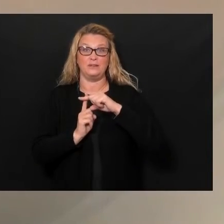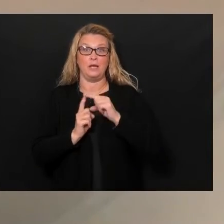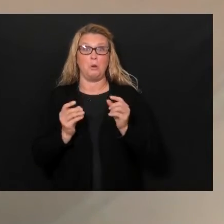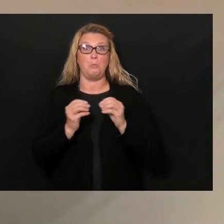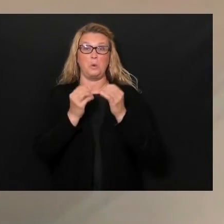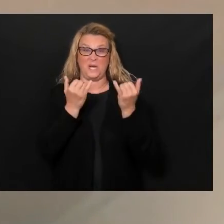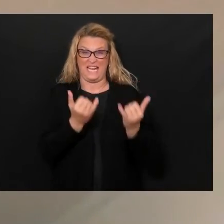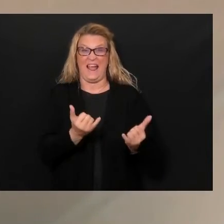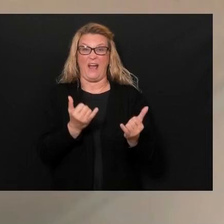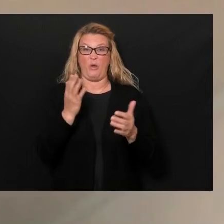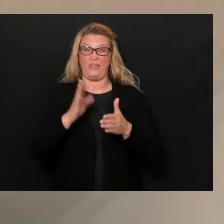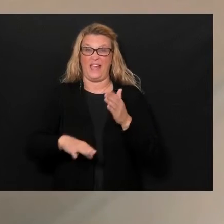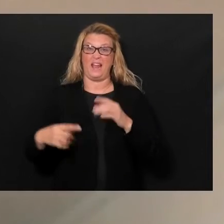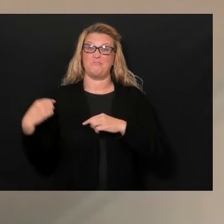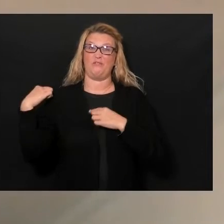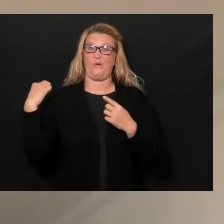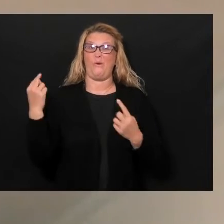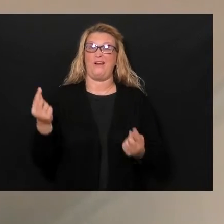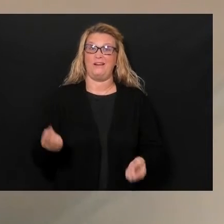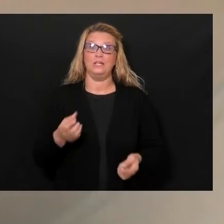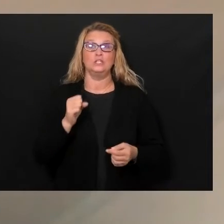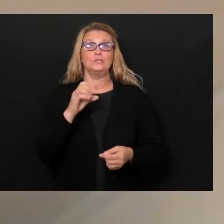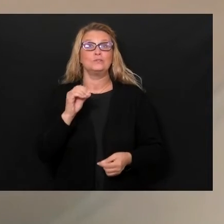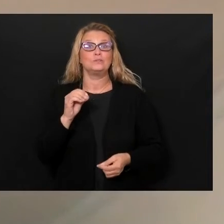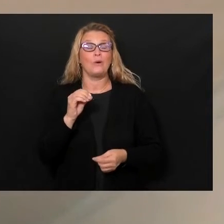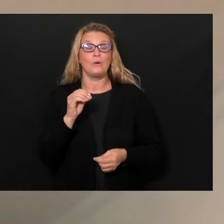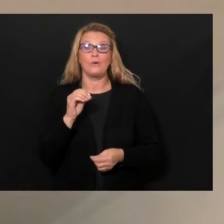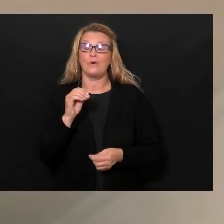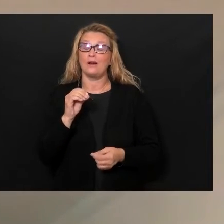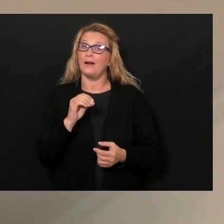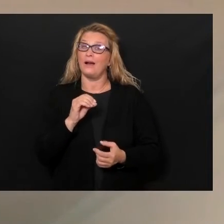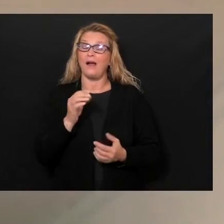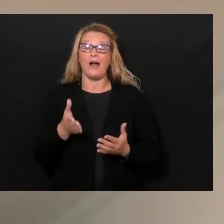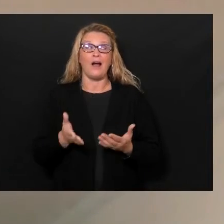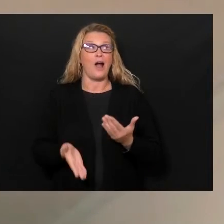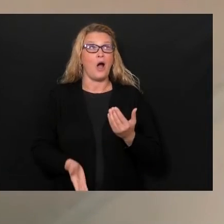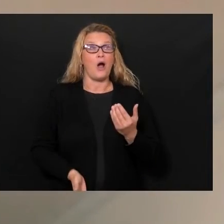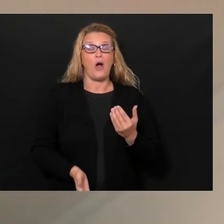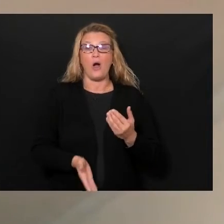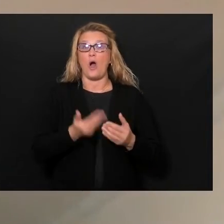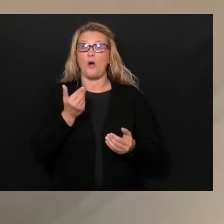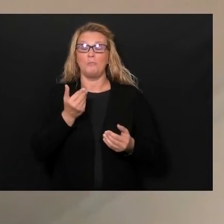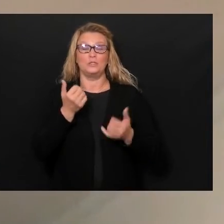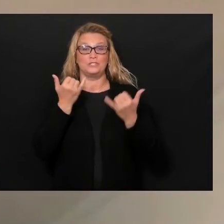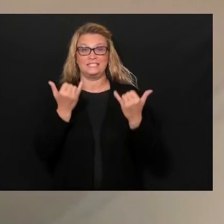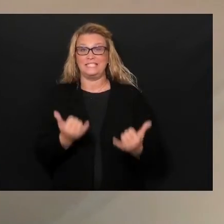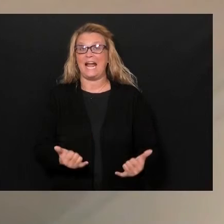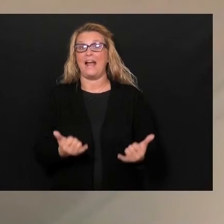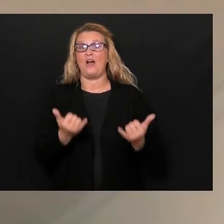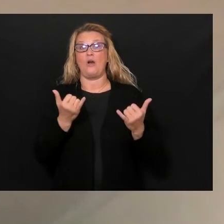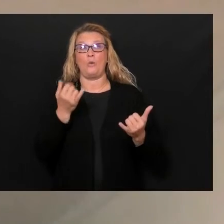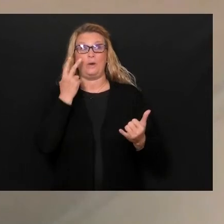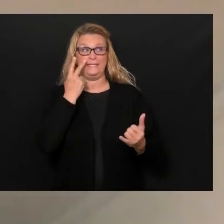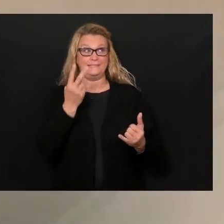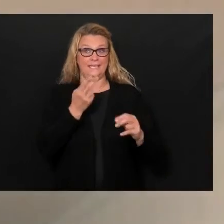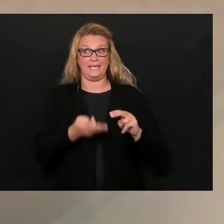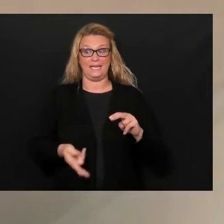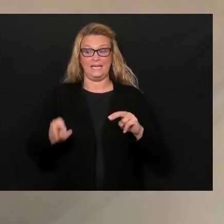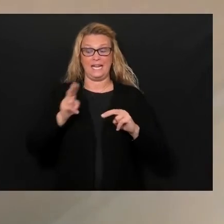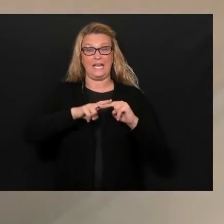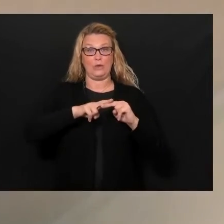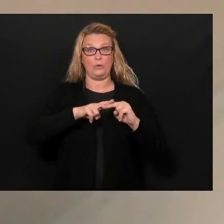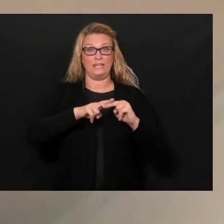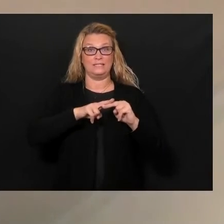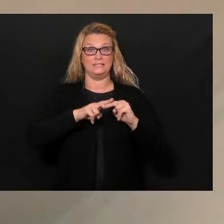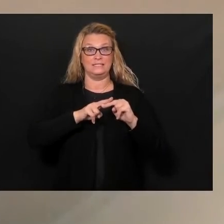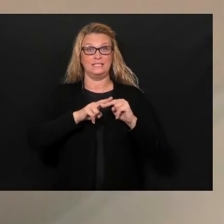before. We also know that almost certainly when we see an increase in the number of daily